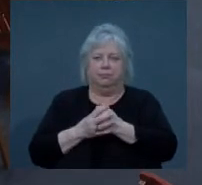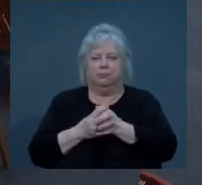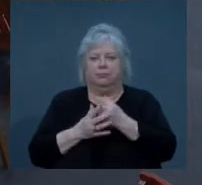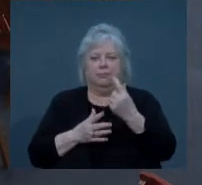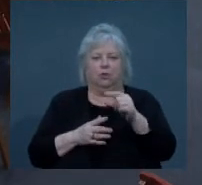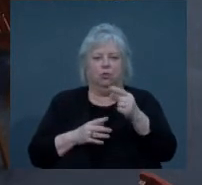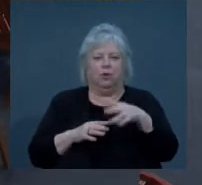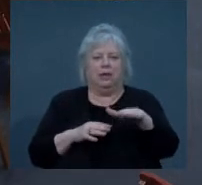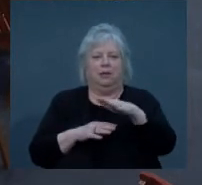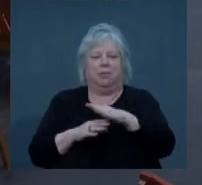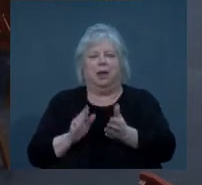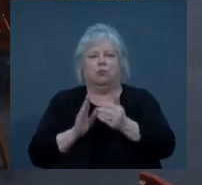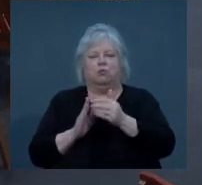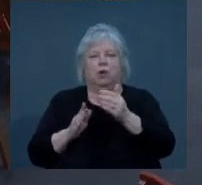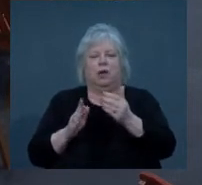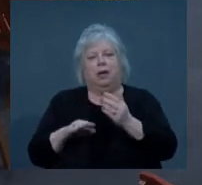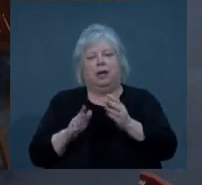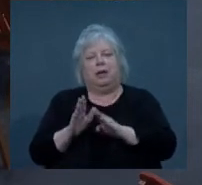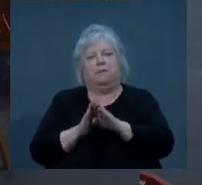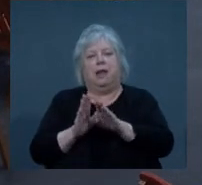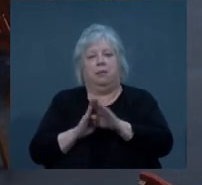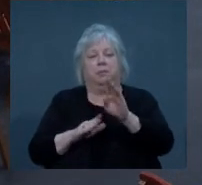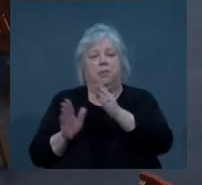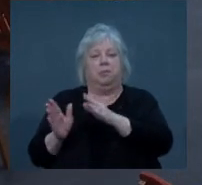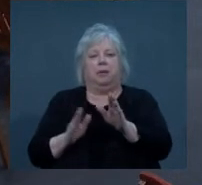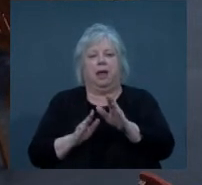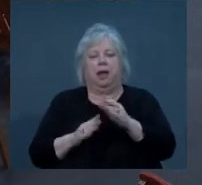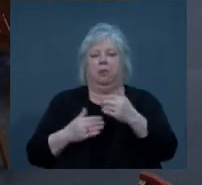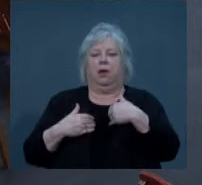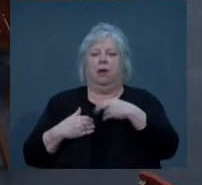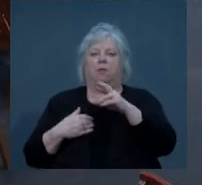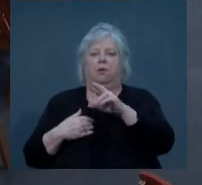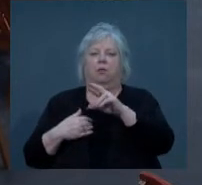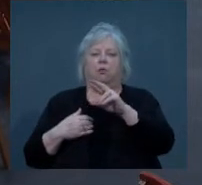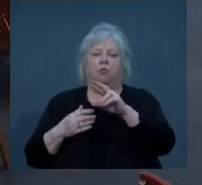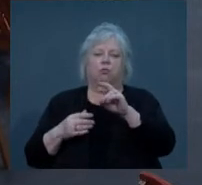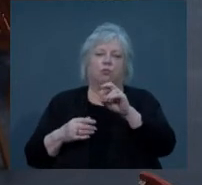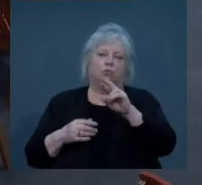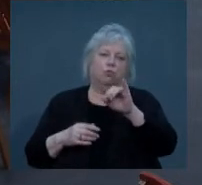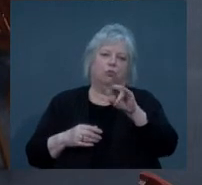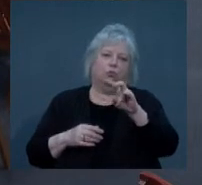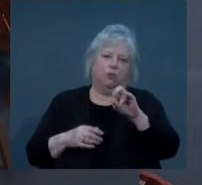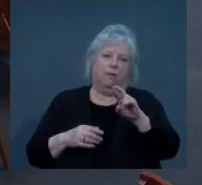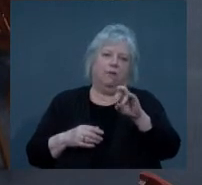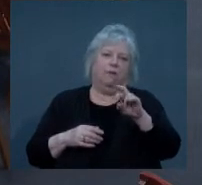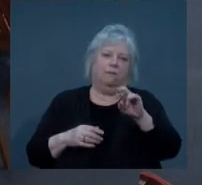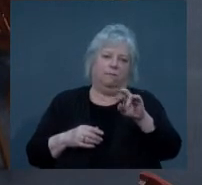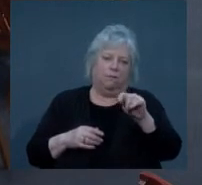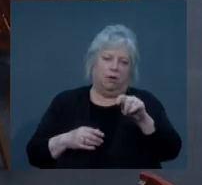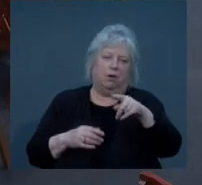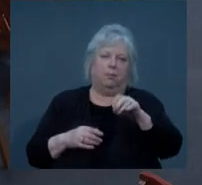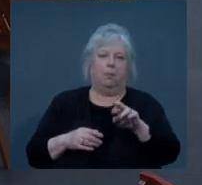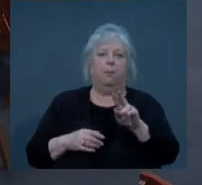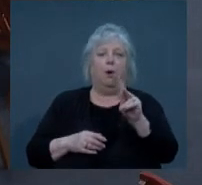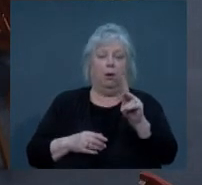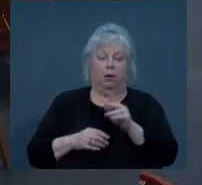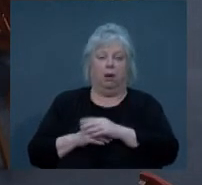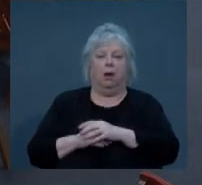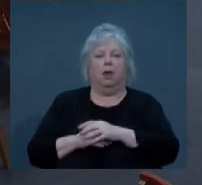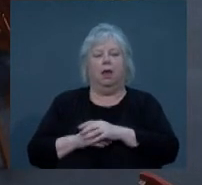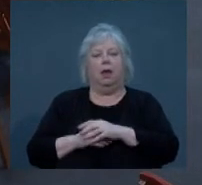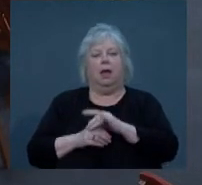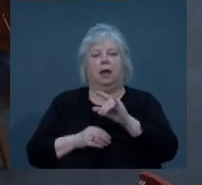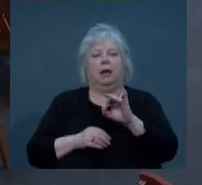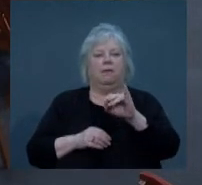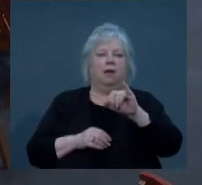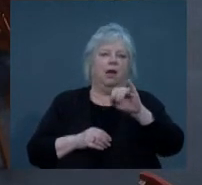green space redevelopment plan, we've got the Riverfront Park, and, you know, if 430